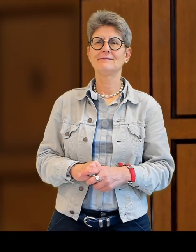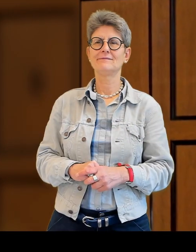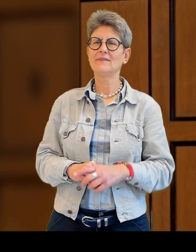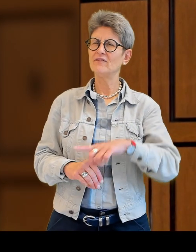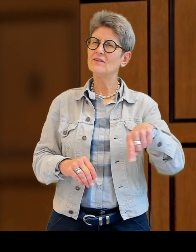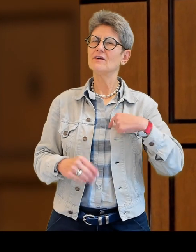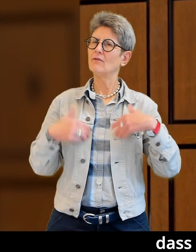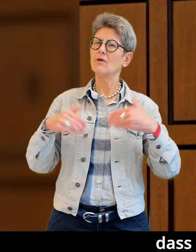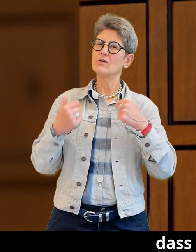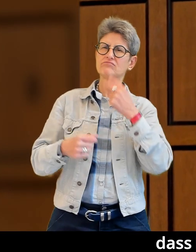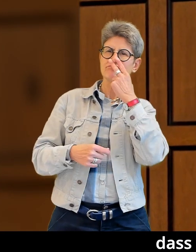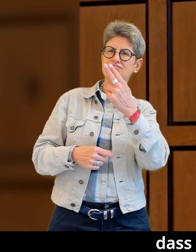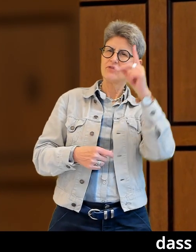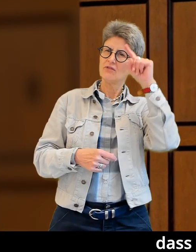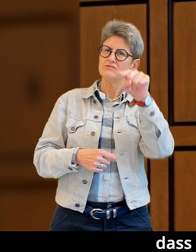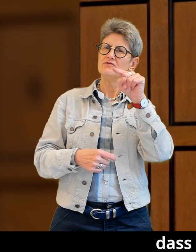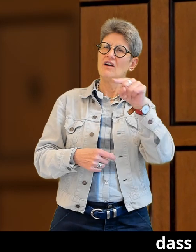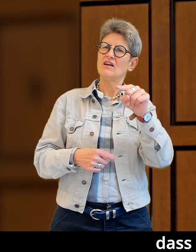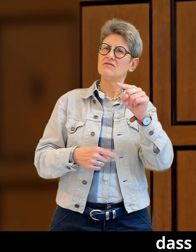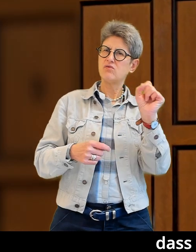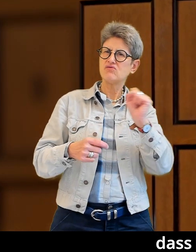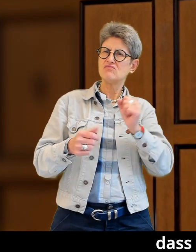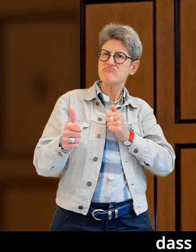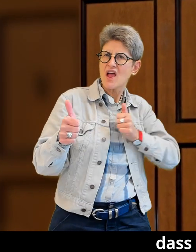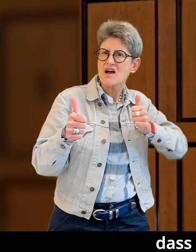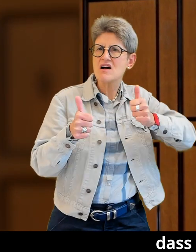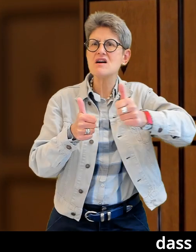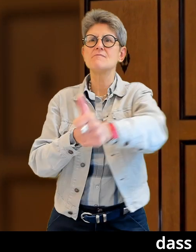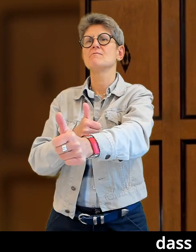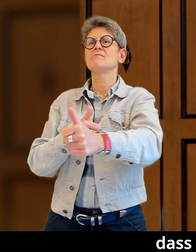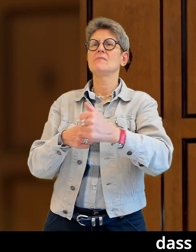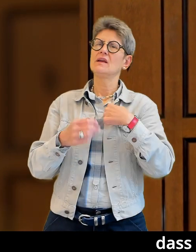see that Germany blazed a trail